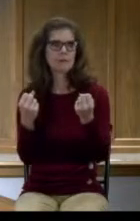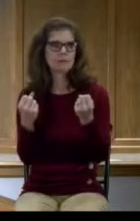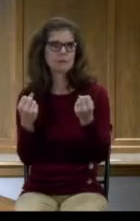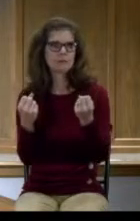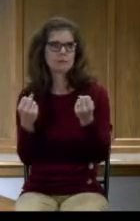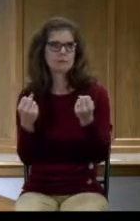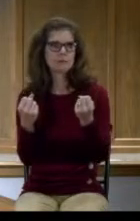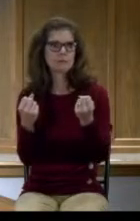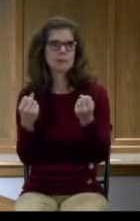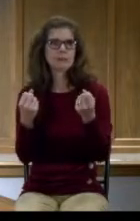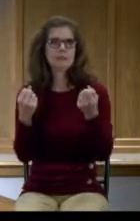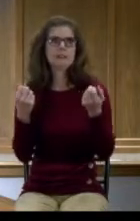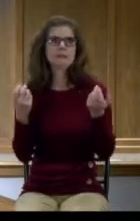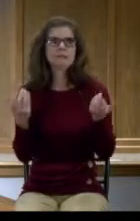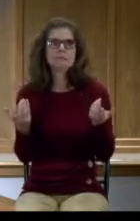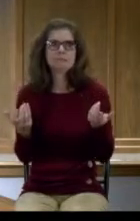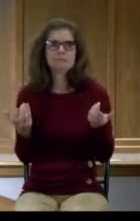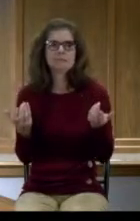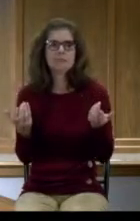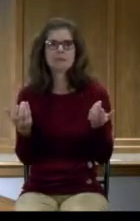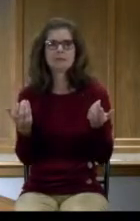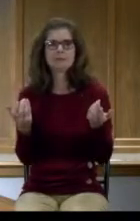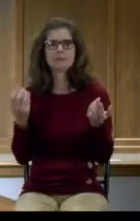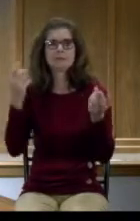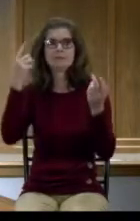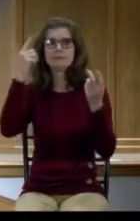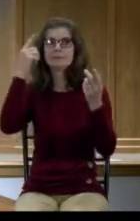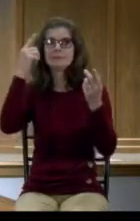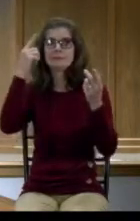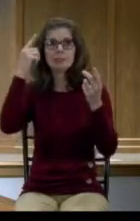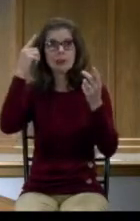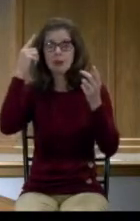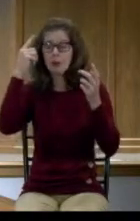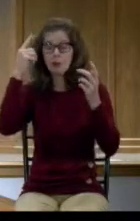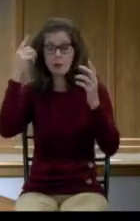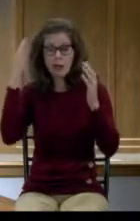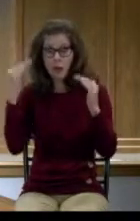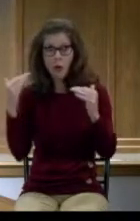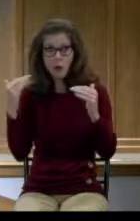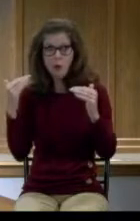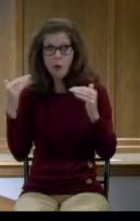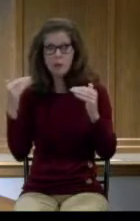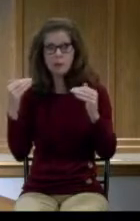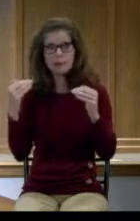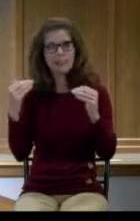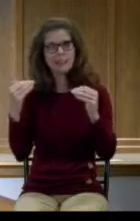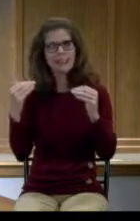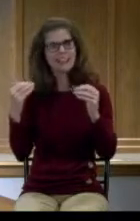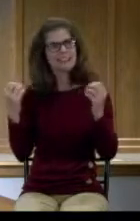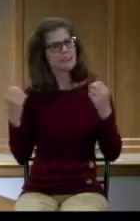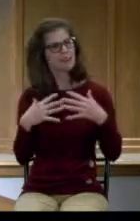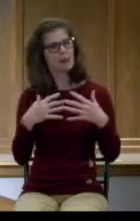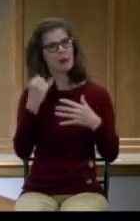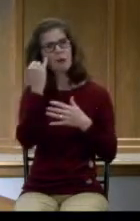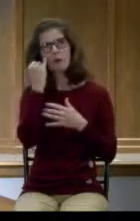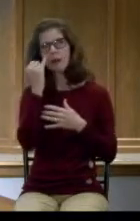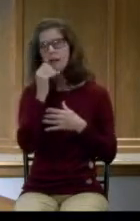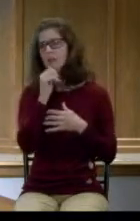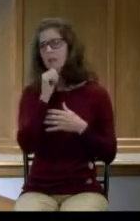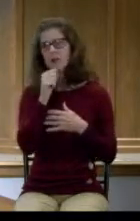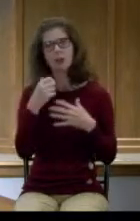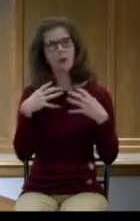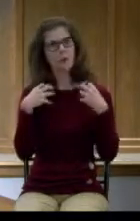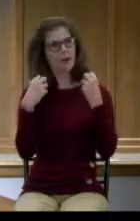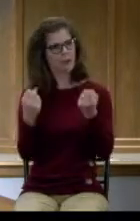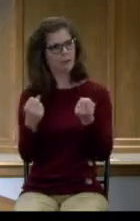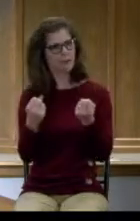We hope we will, but there's this fear of like, well, what if we don't? Because here's the reality. Let's just be honest. A lot